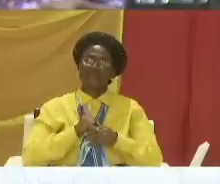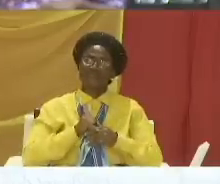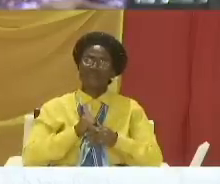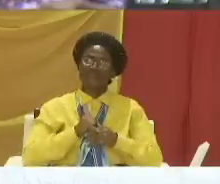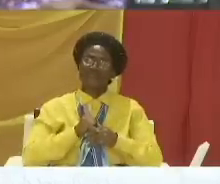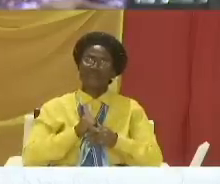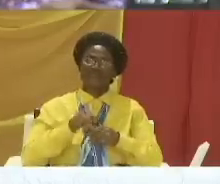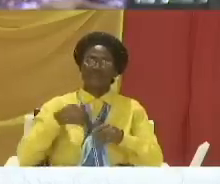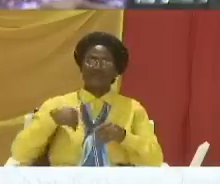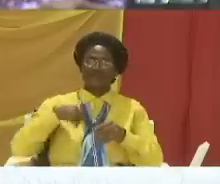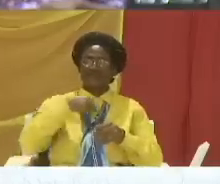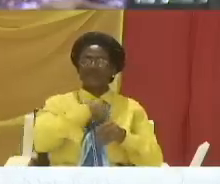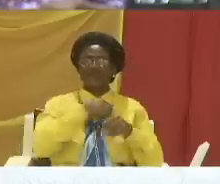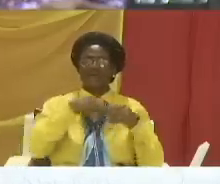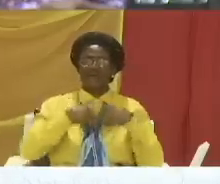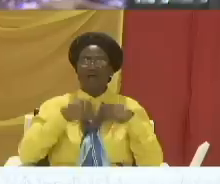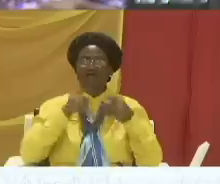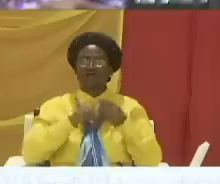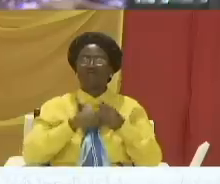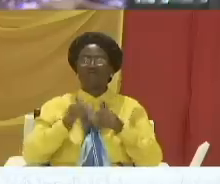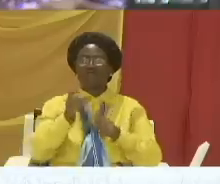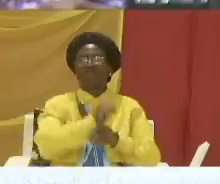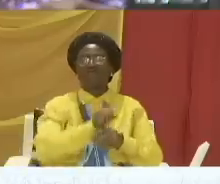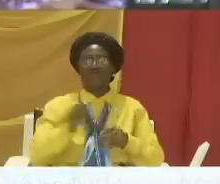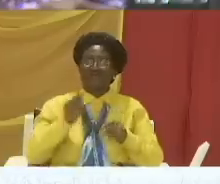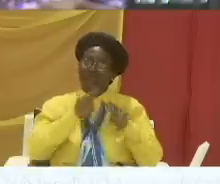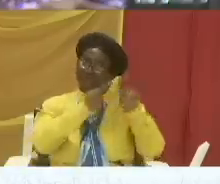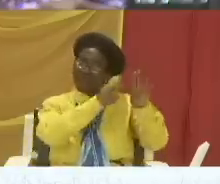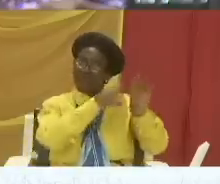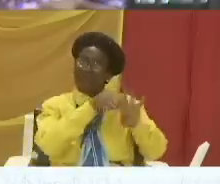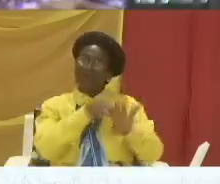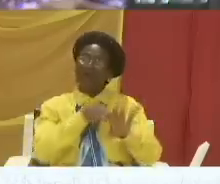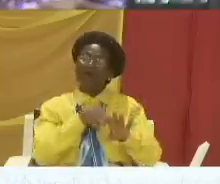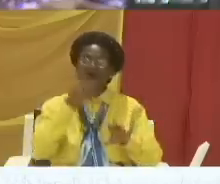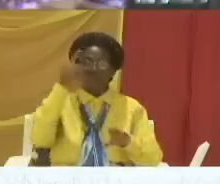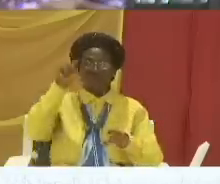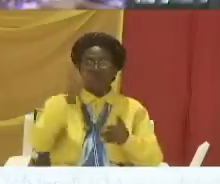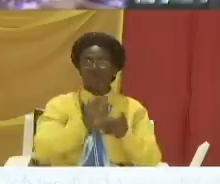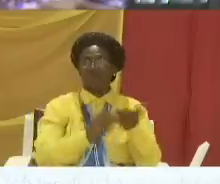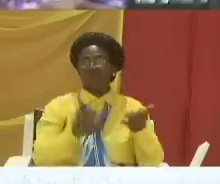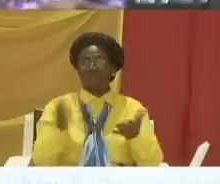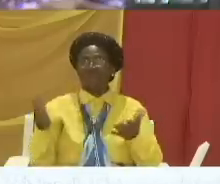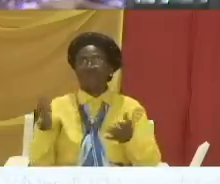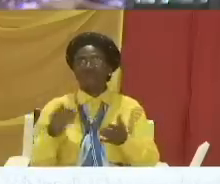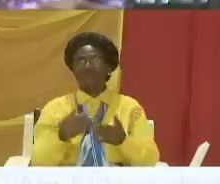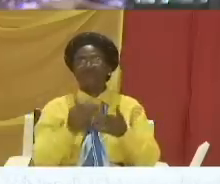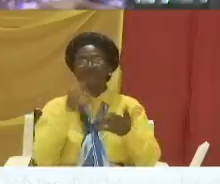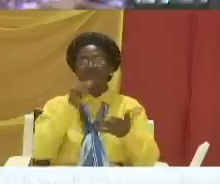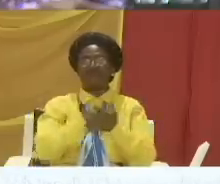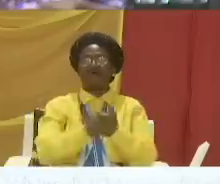we have to take a look at certain things before that. First,